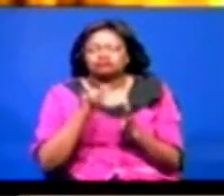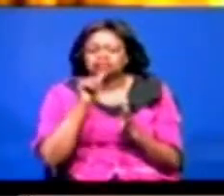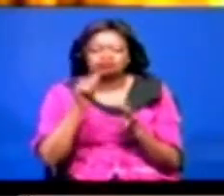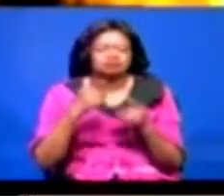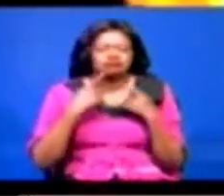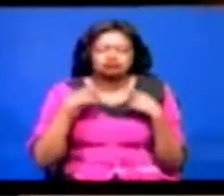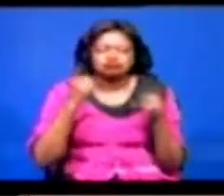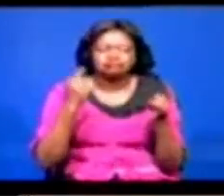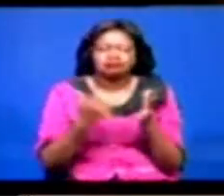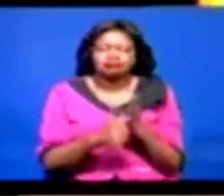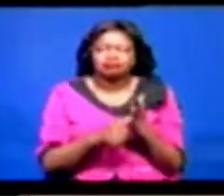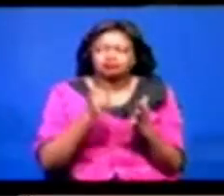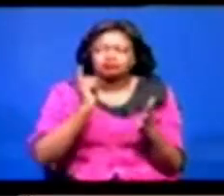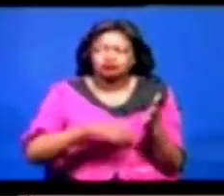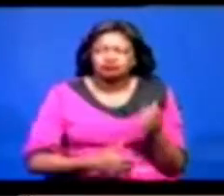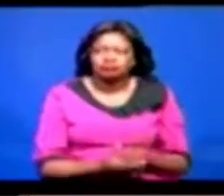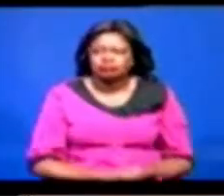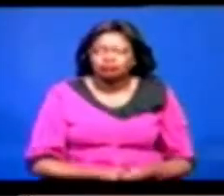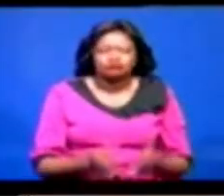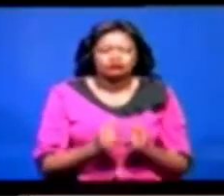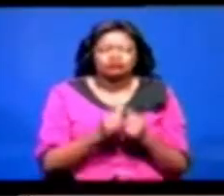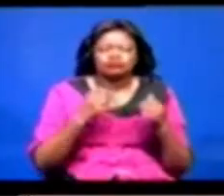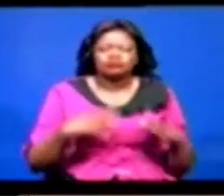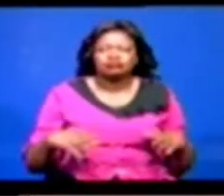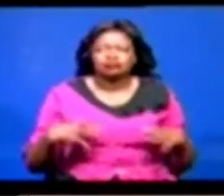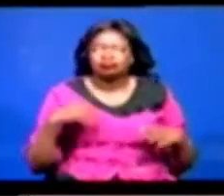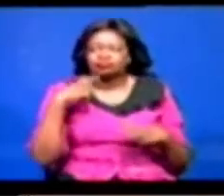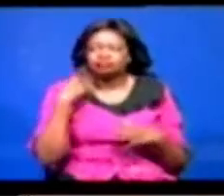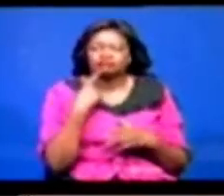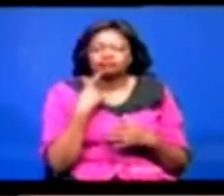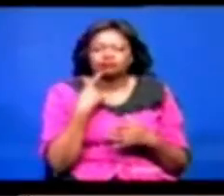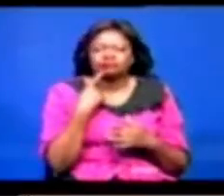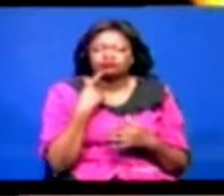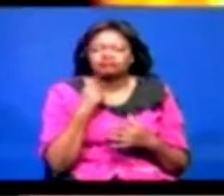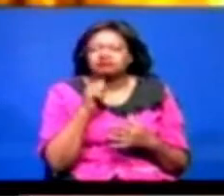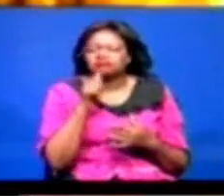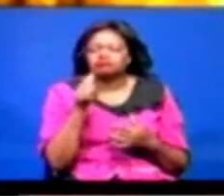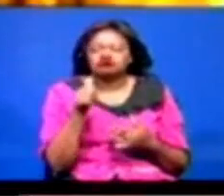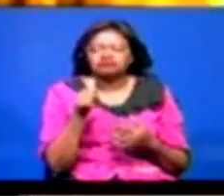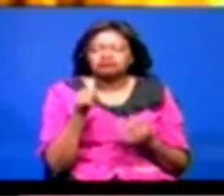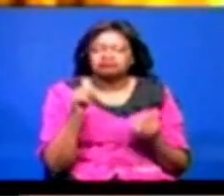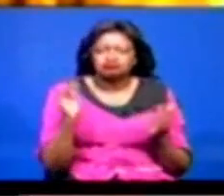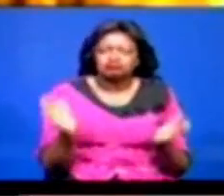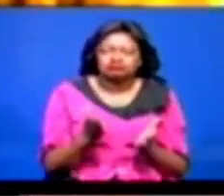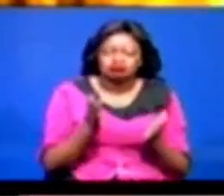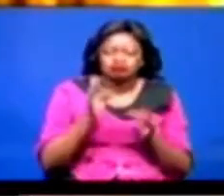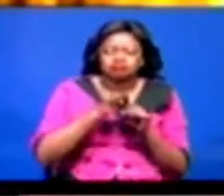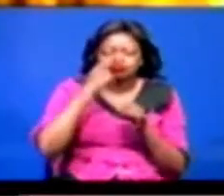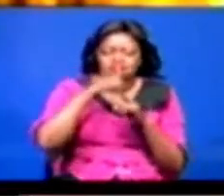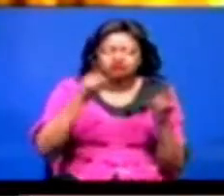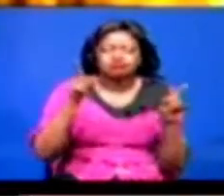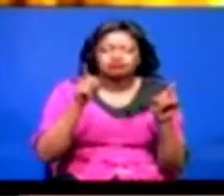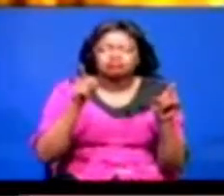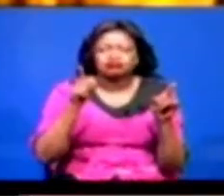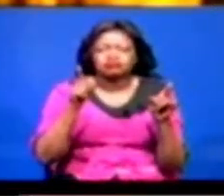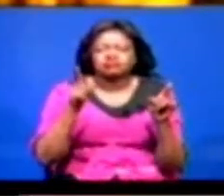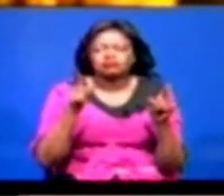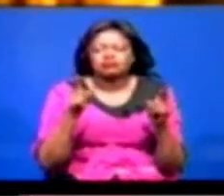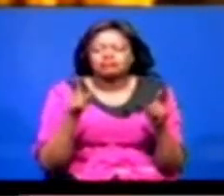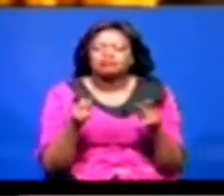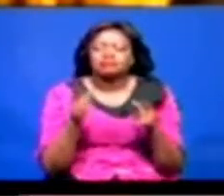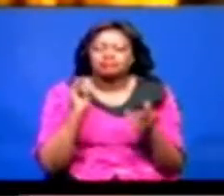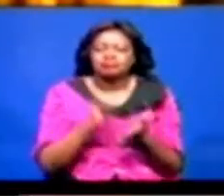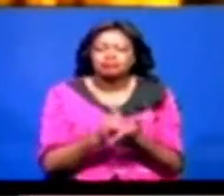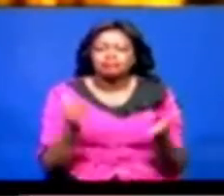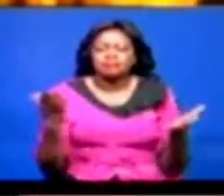The problem is with the people who you did not persuade to vote for you in sufficient numbers. That is where the problem